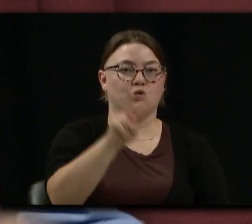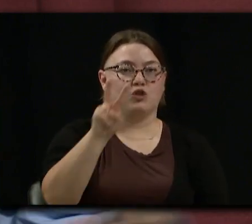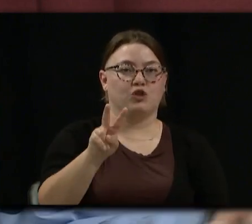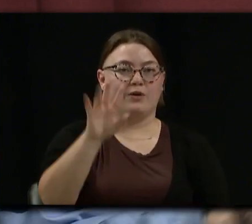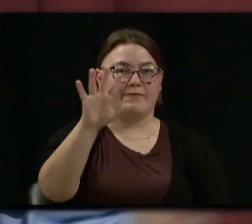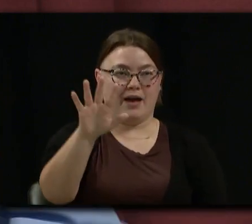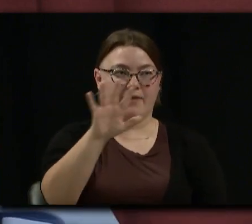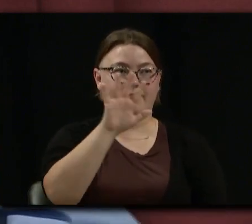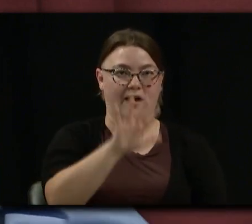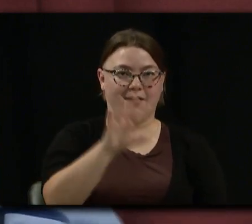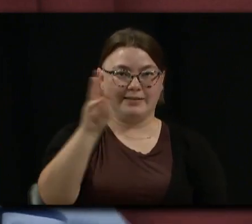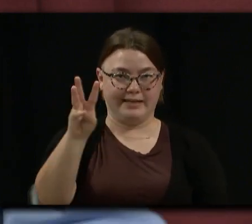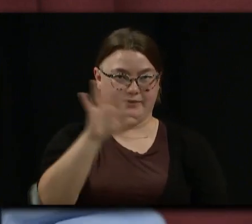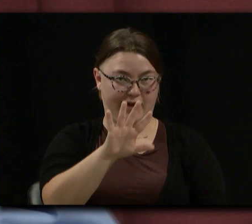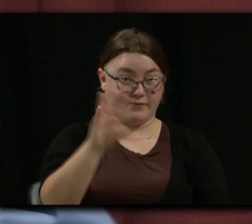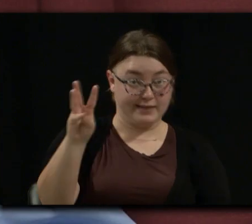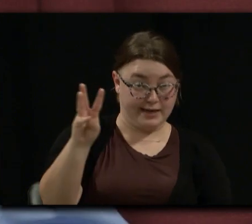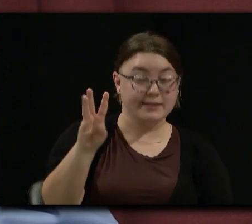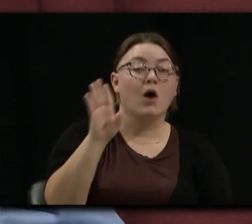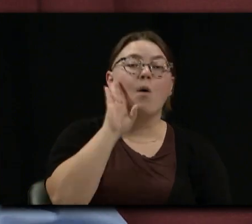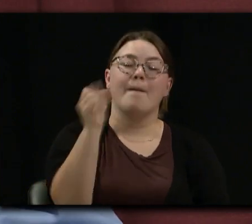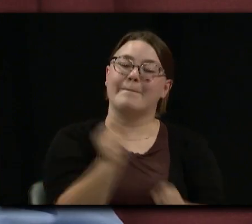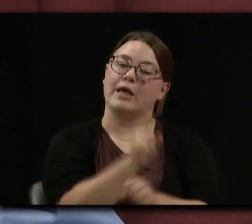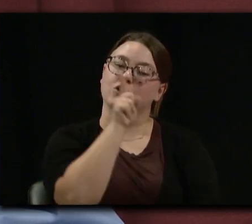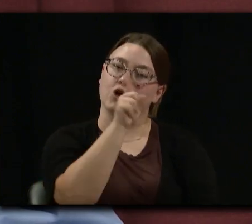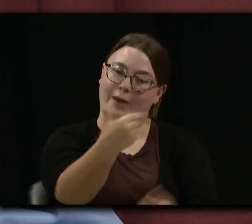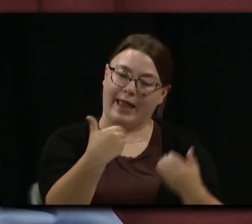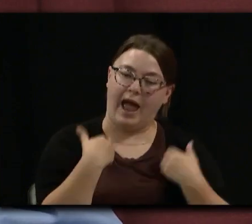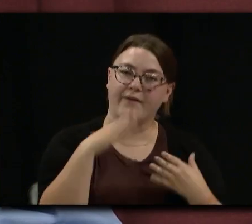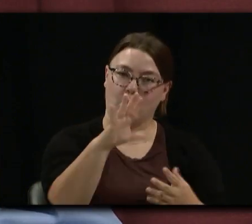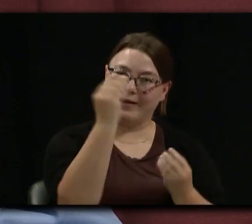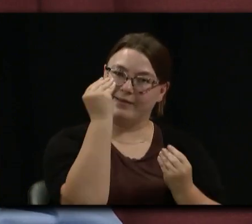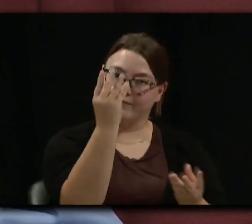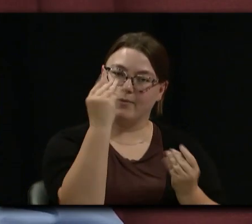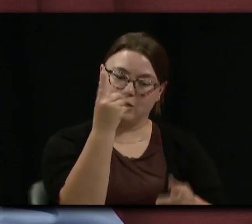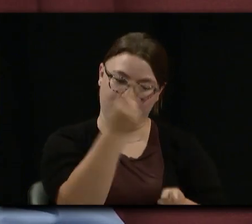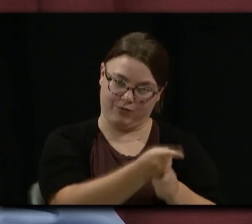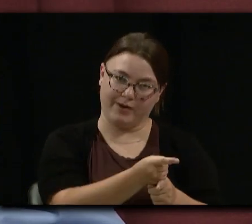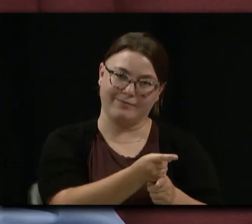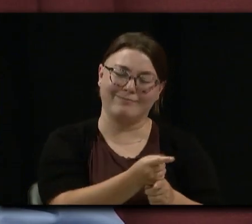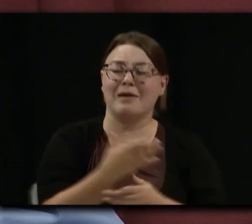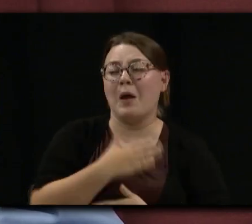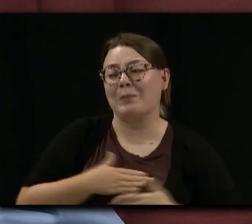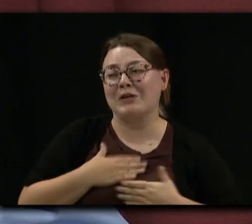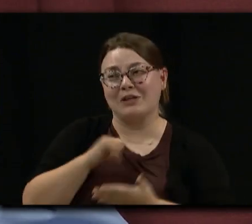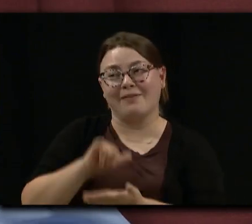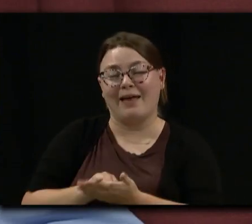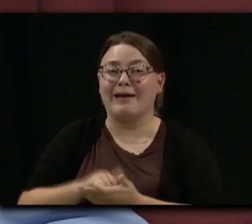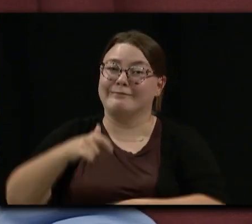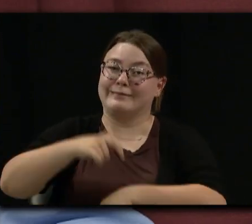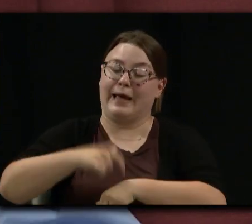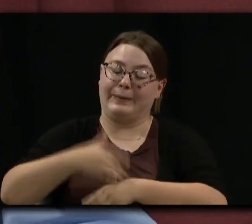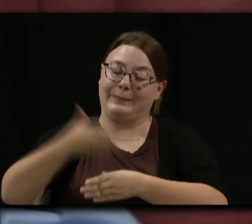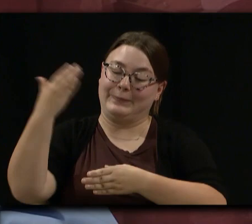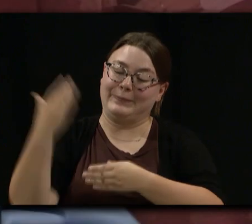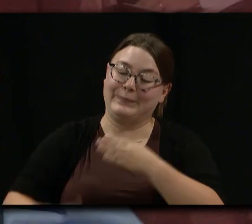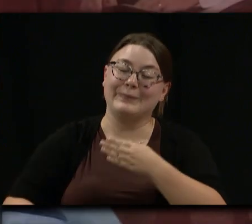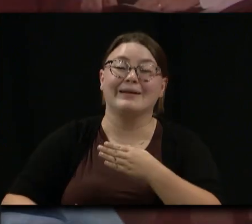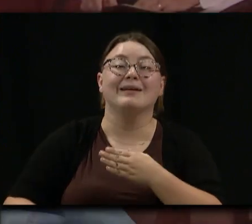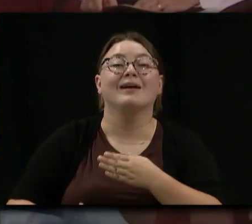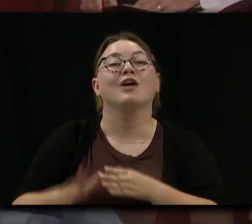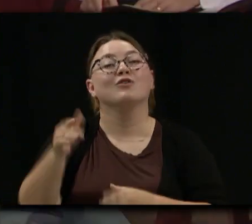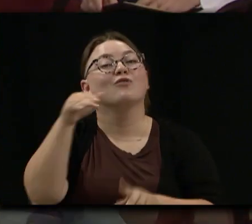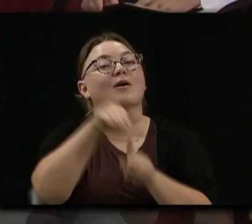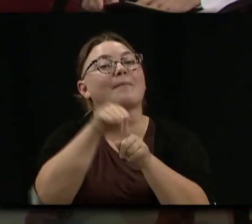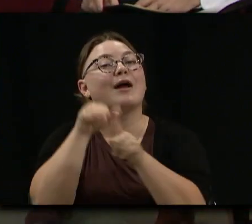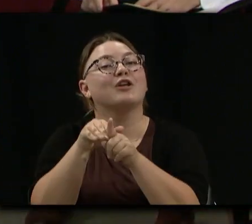937-225-5656, and we'll do everything we can to make sure you're at the right polling location. I appreciate that so much. I am going to wrap things up. I just want to remind people that